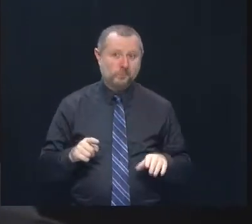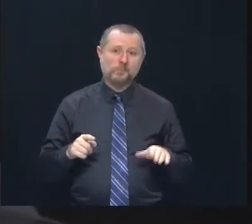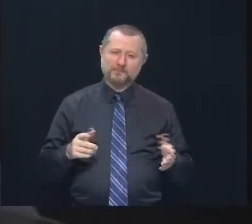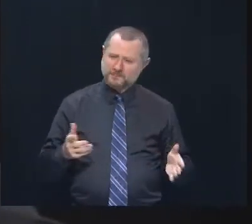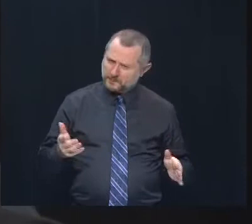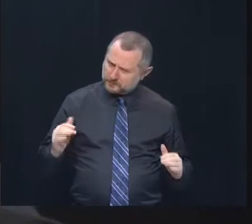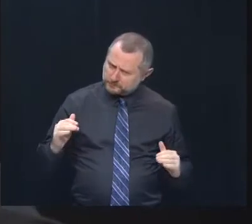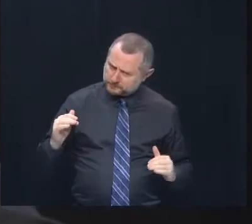disparity. Why?